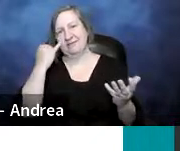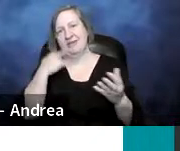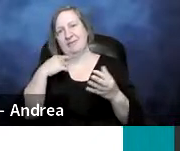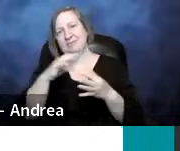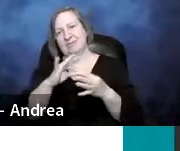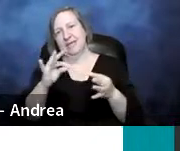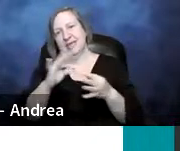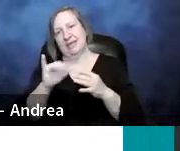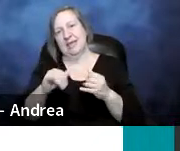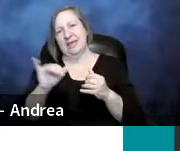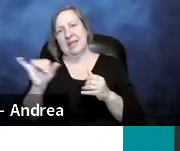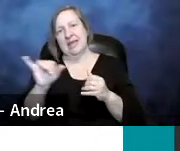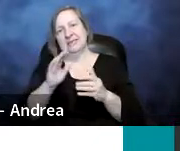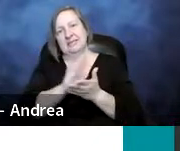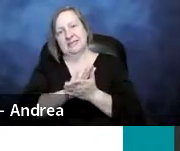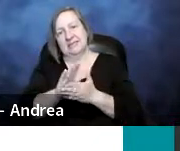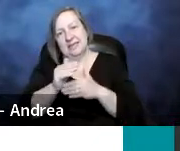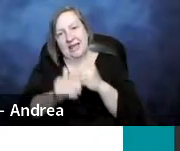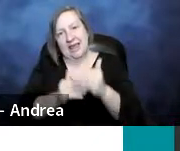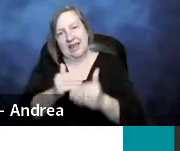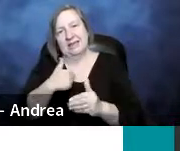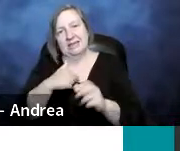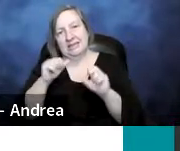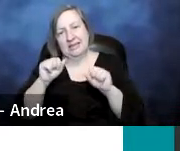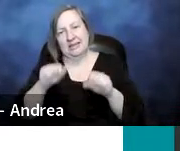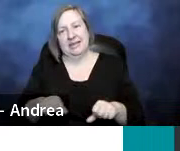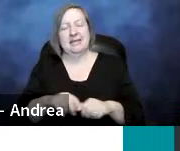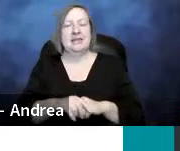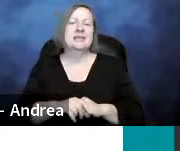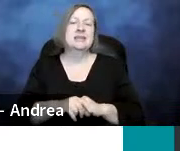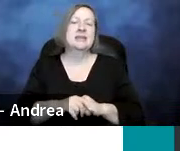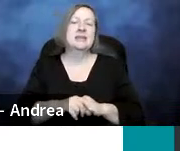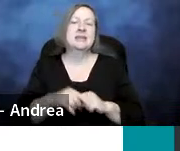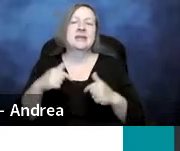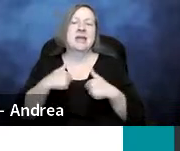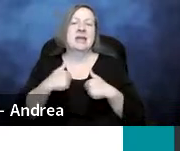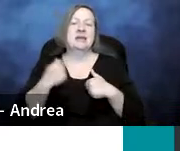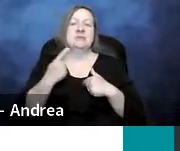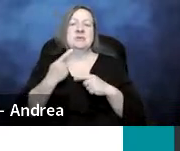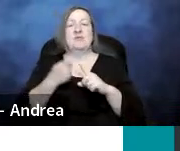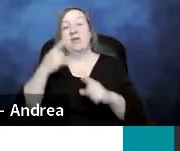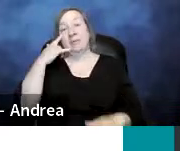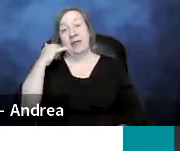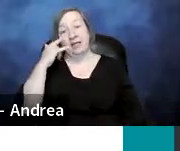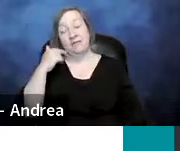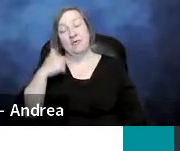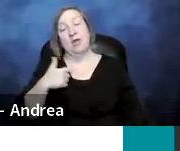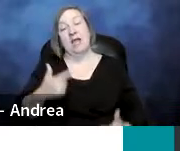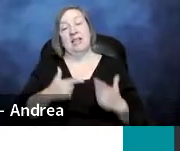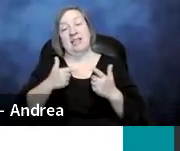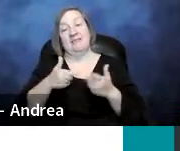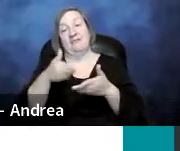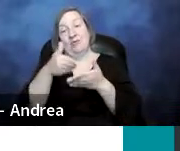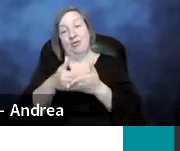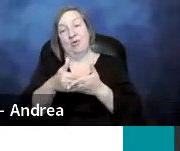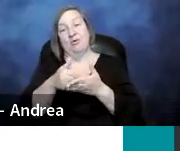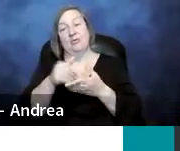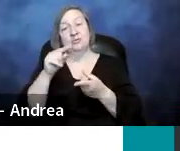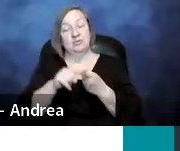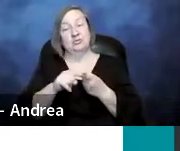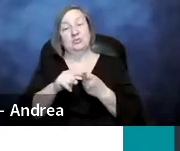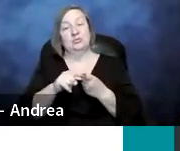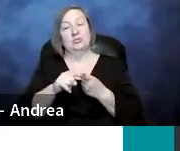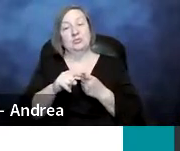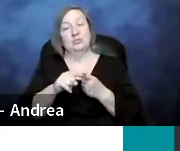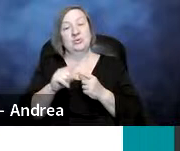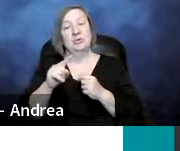as kindly as I can. I'm someone from California. I live very close to